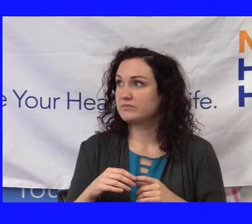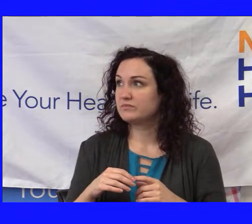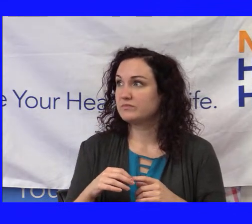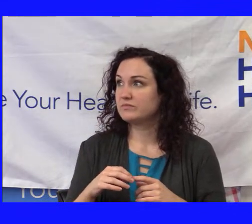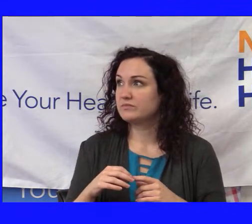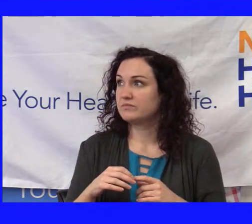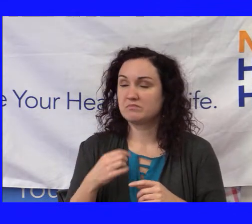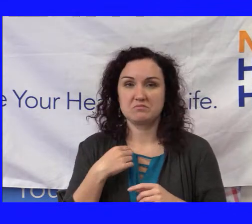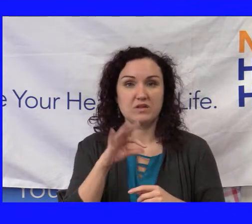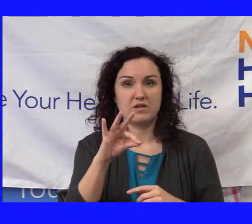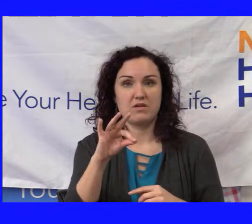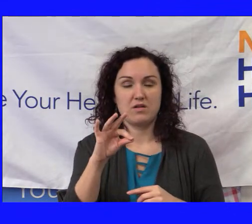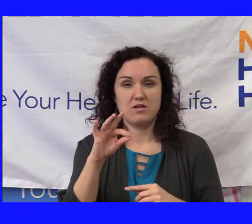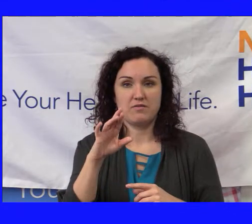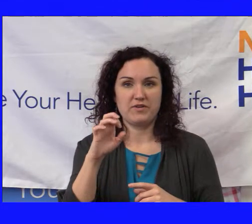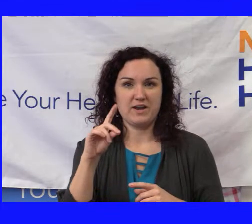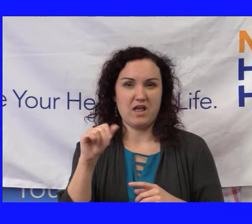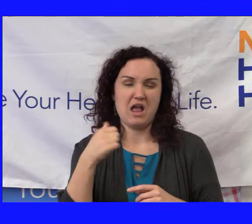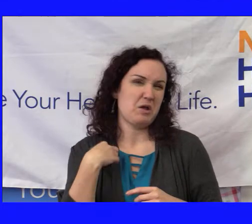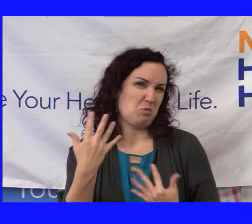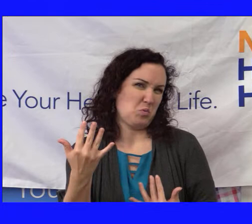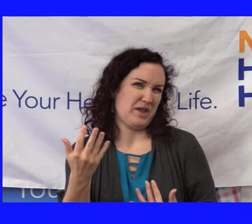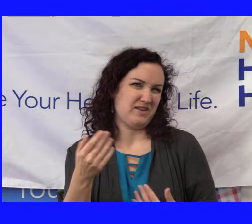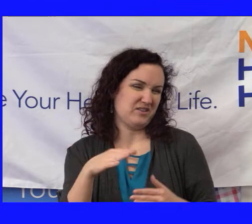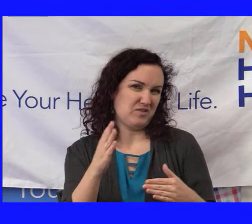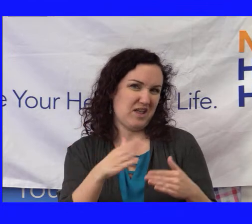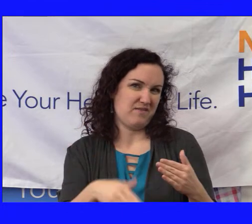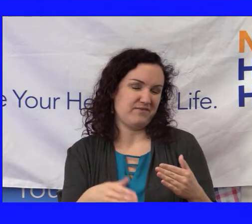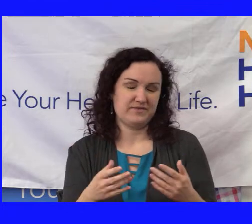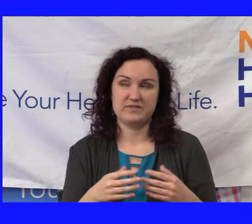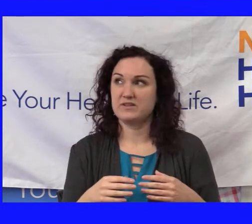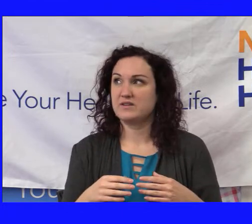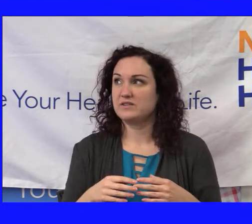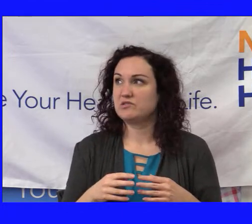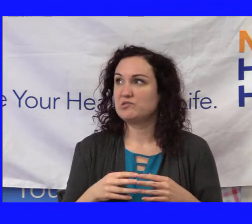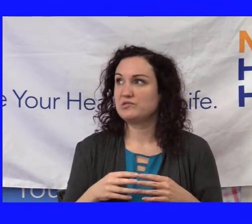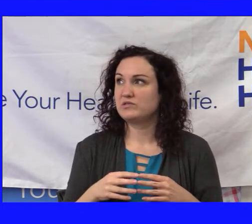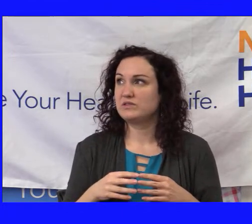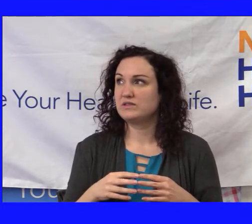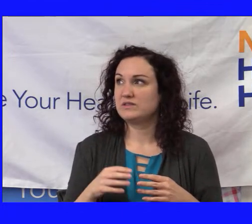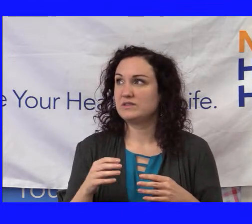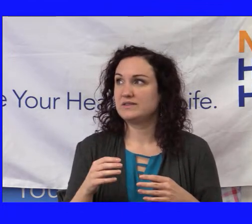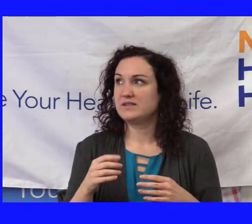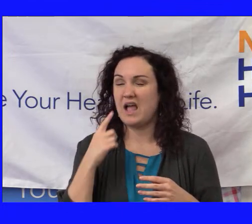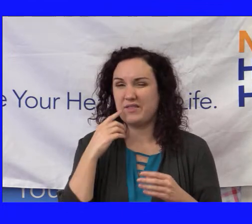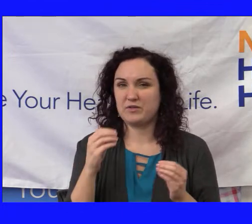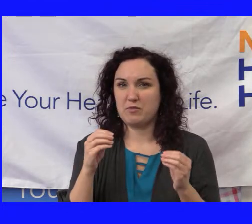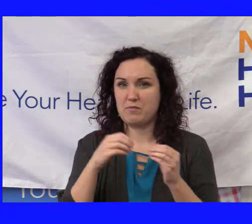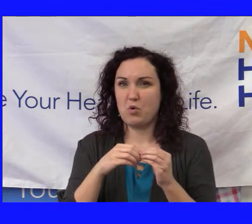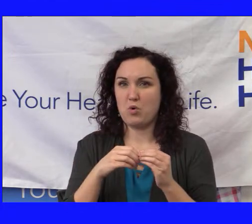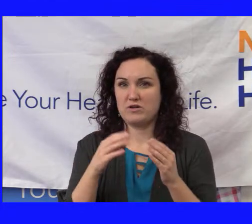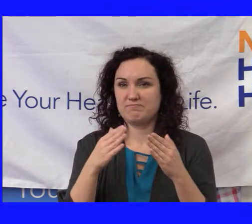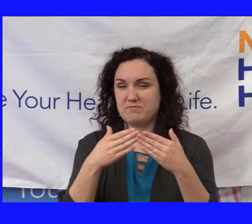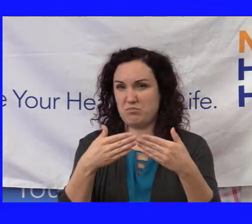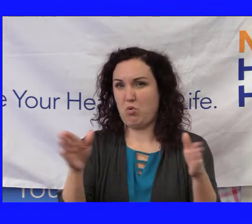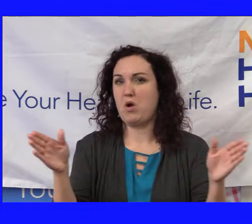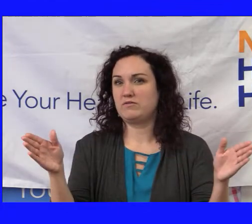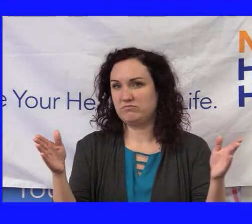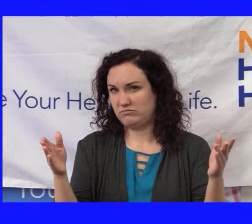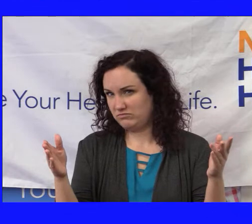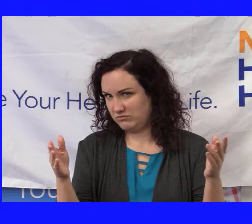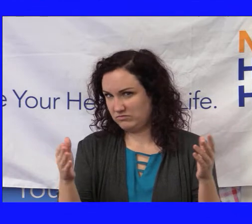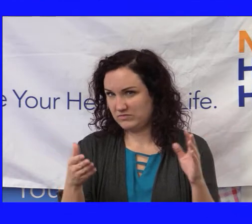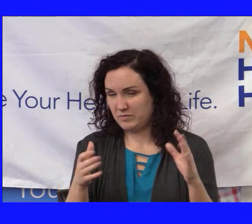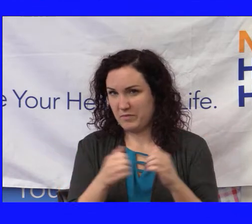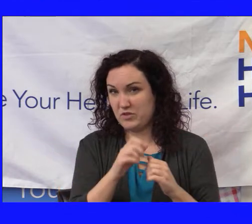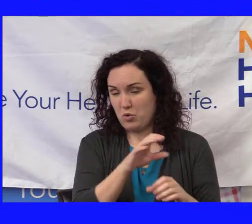questions that, I mean, I can wait, Dr. Hart, until after you're done with the other one, because they're probably more broad in the work you're